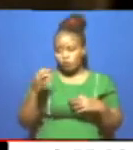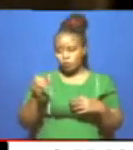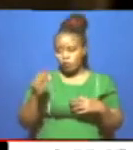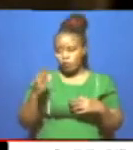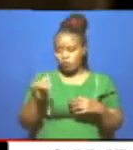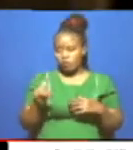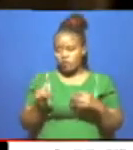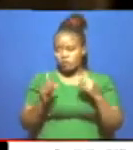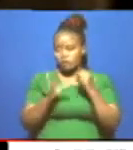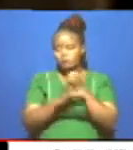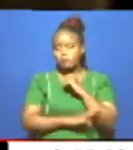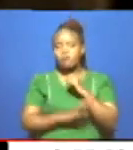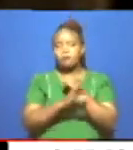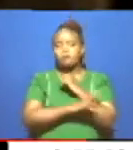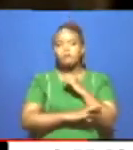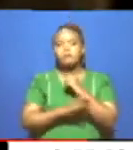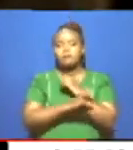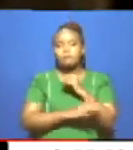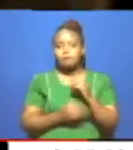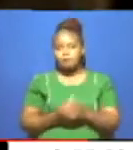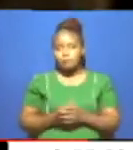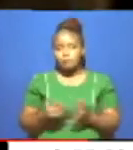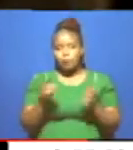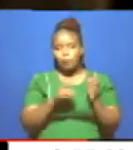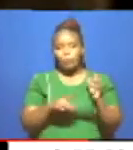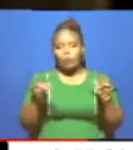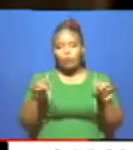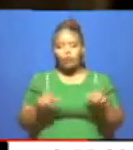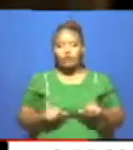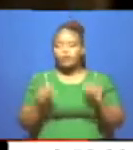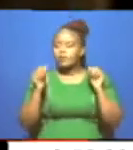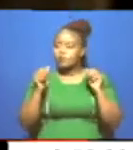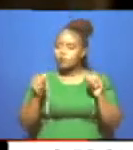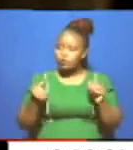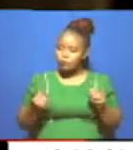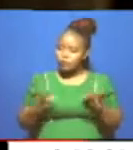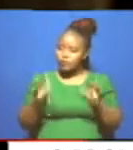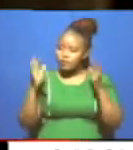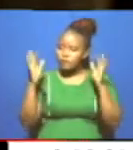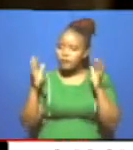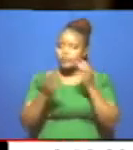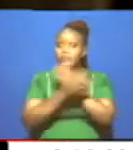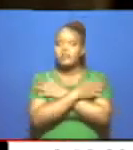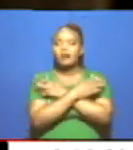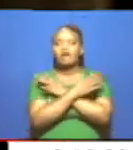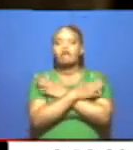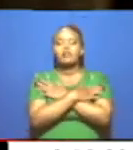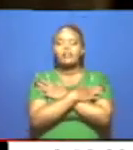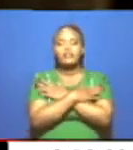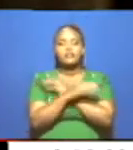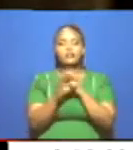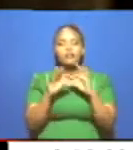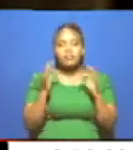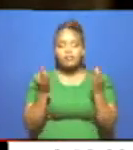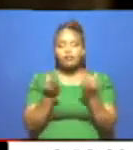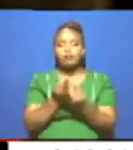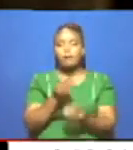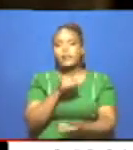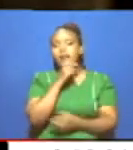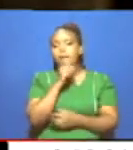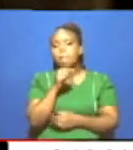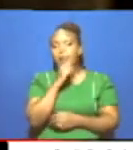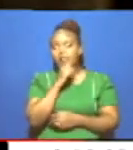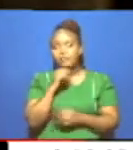country. We continue to celebrate him as a friend, as a teammate, as a family man, and we're indebted to